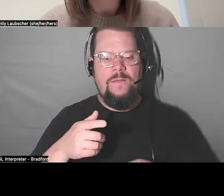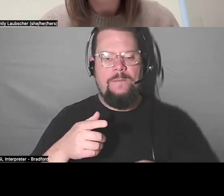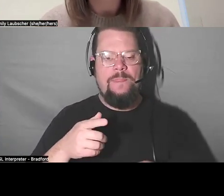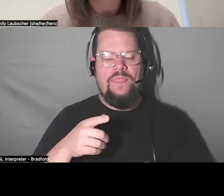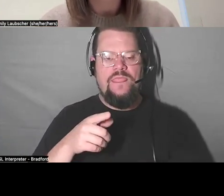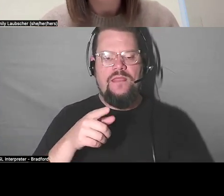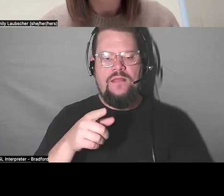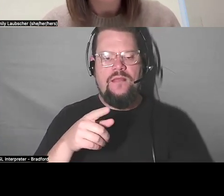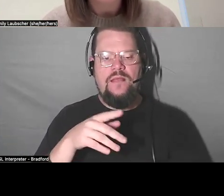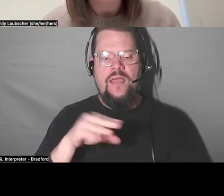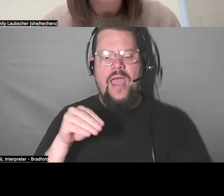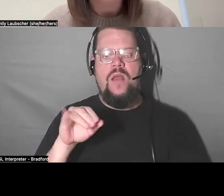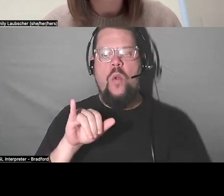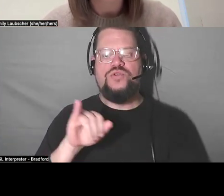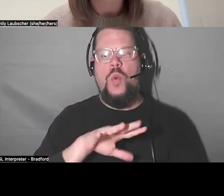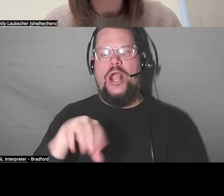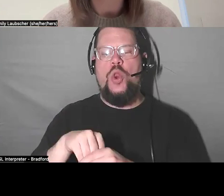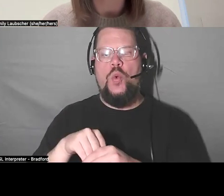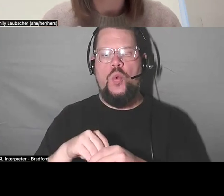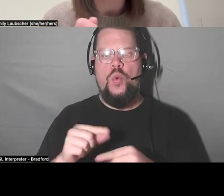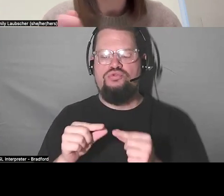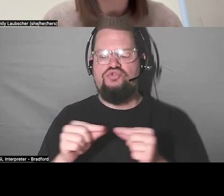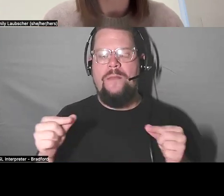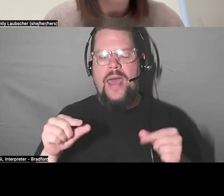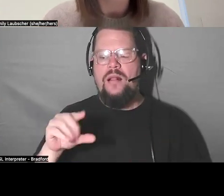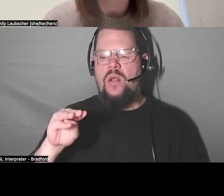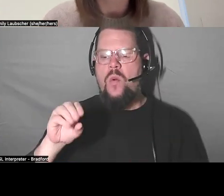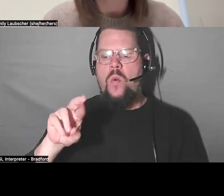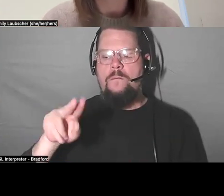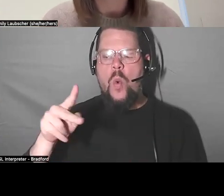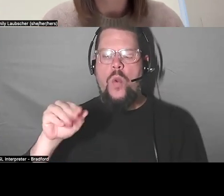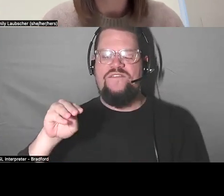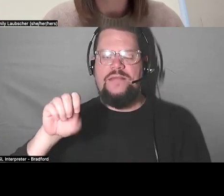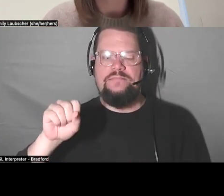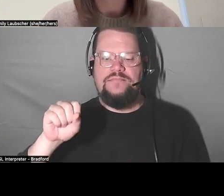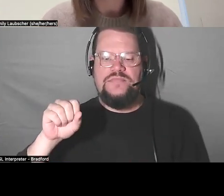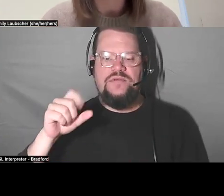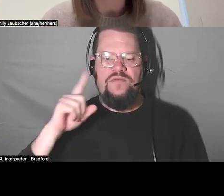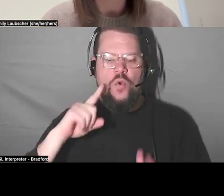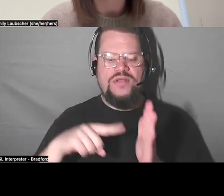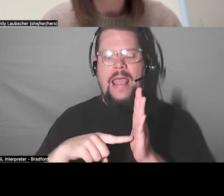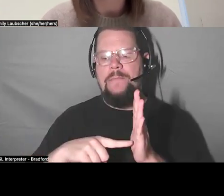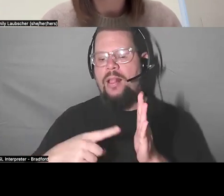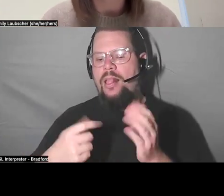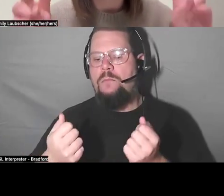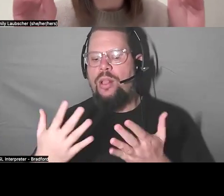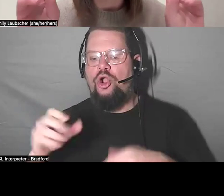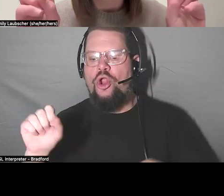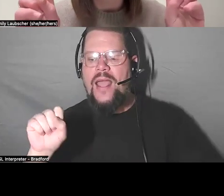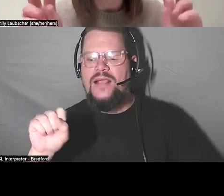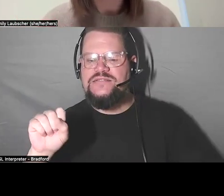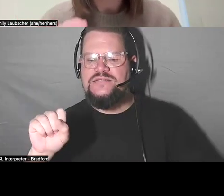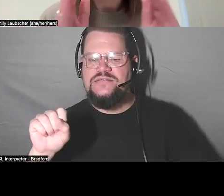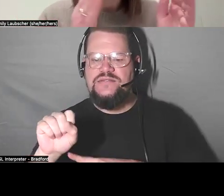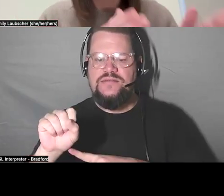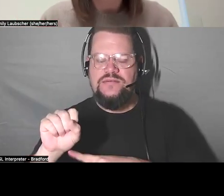included grammatical morphemes in that category. So plural S, for example, if that was coded by the authors as a